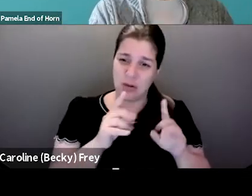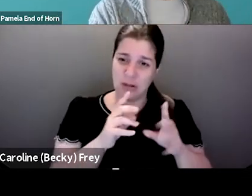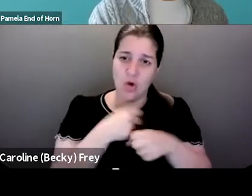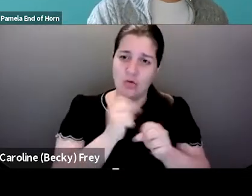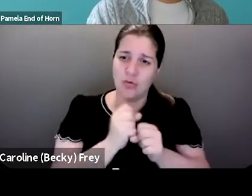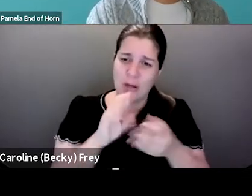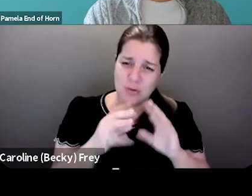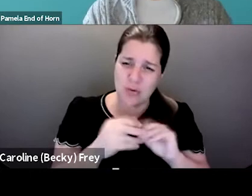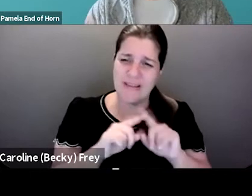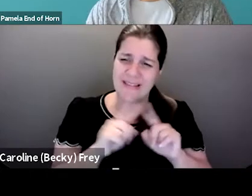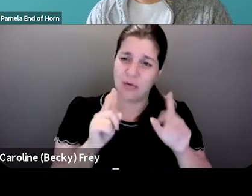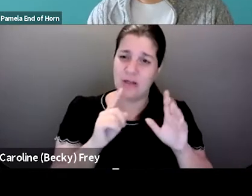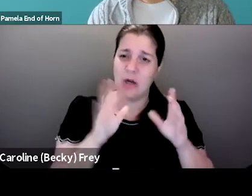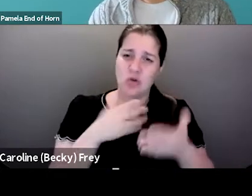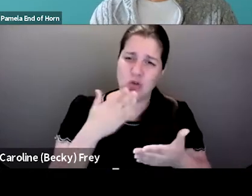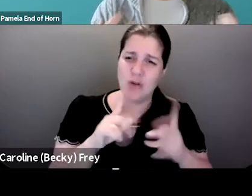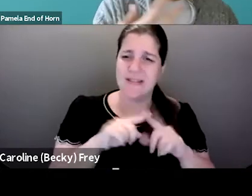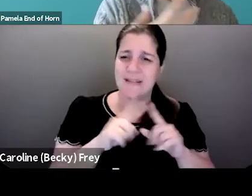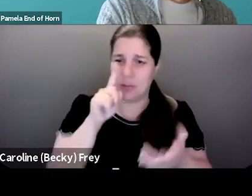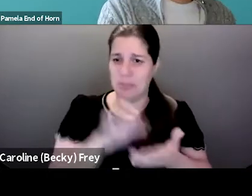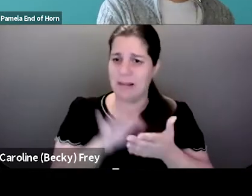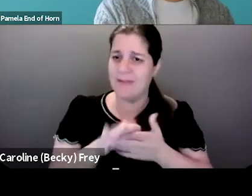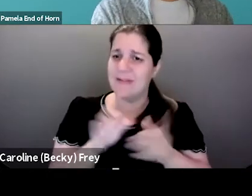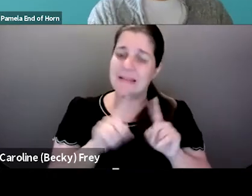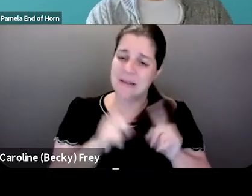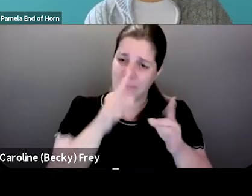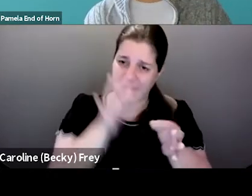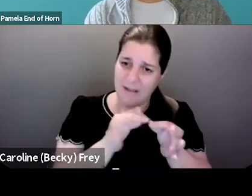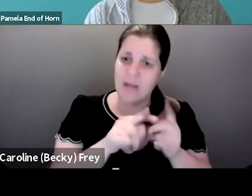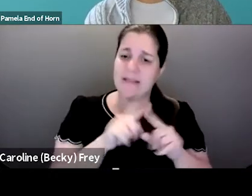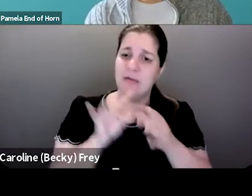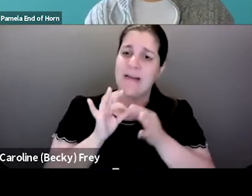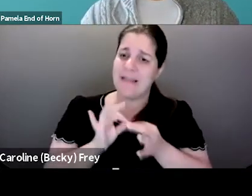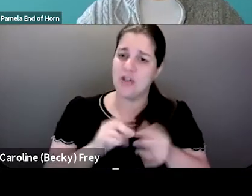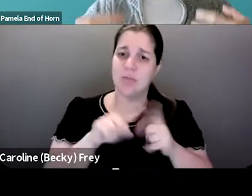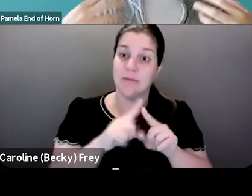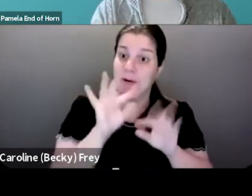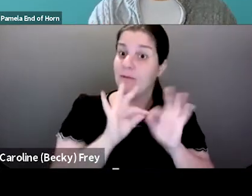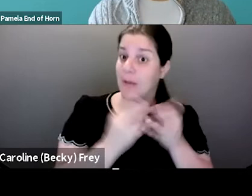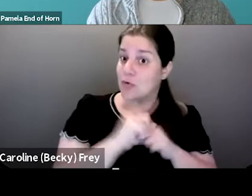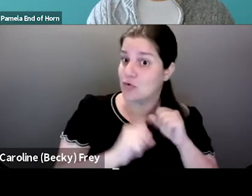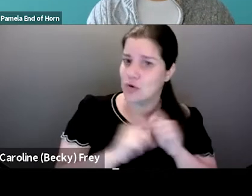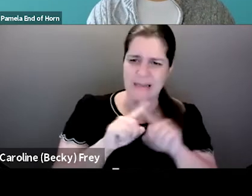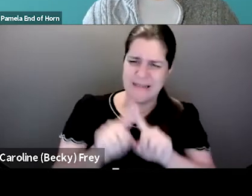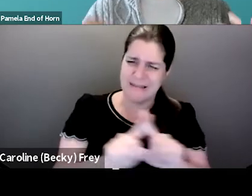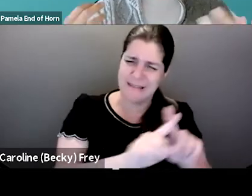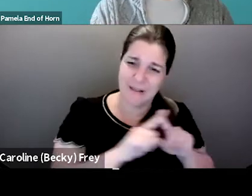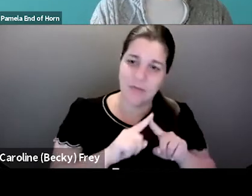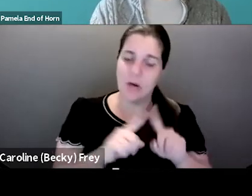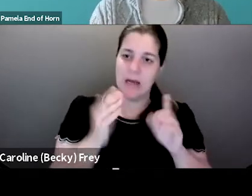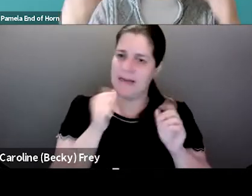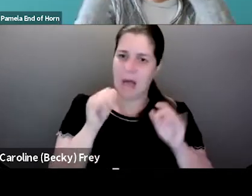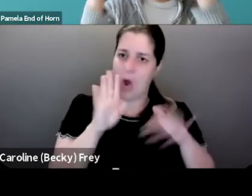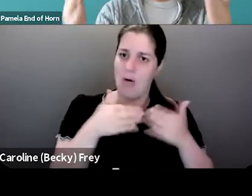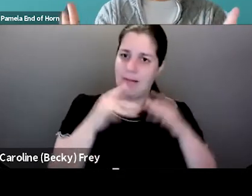stories. We all have different songs, different belief systems, different kinship and family structures. And so when you're thinking about culture, you